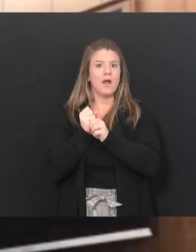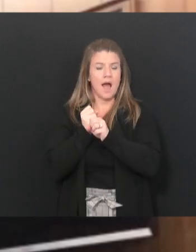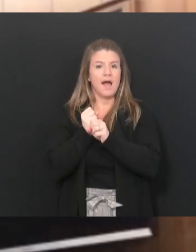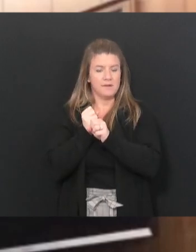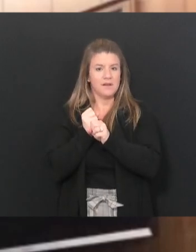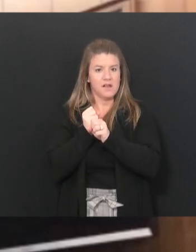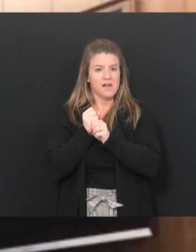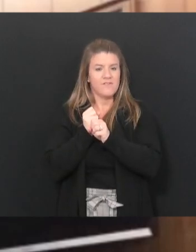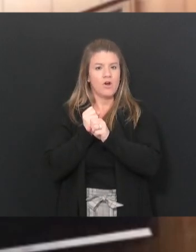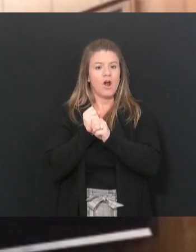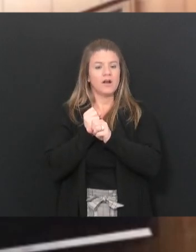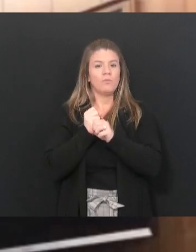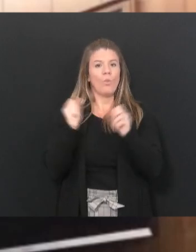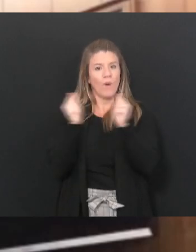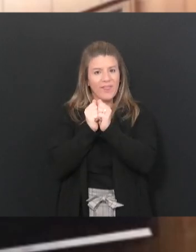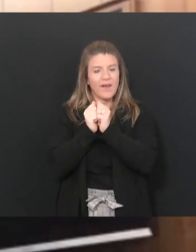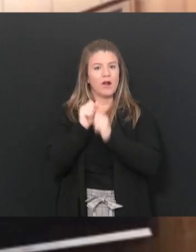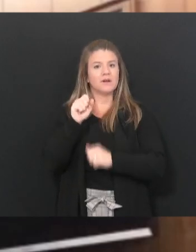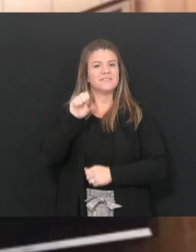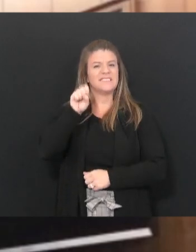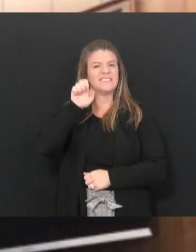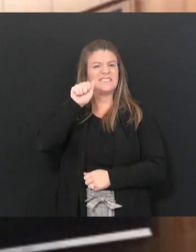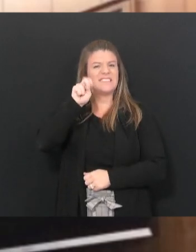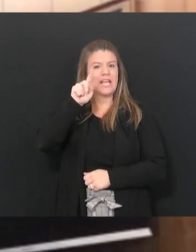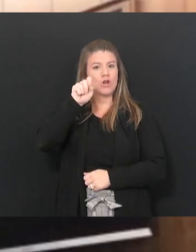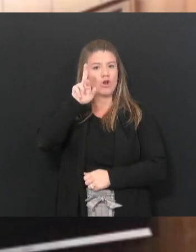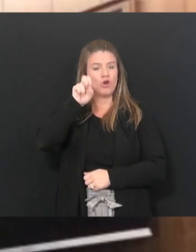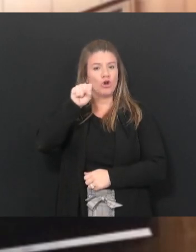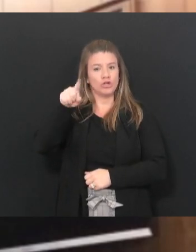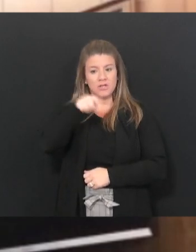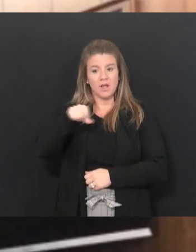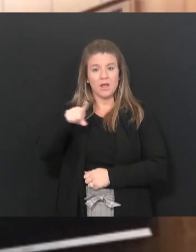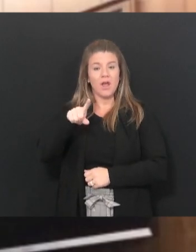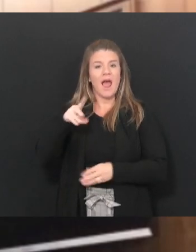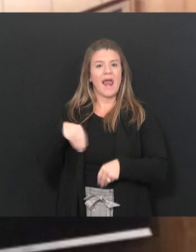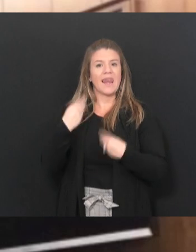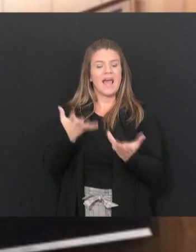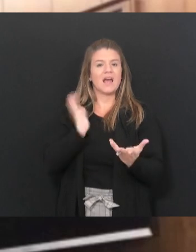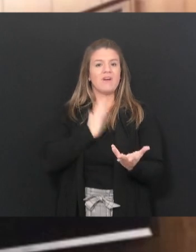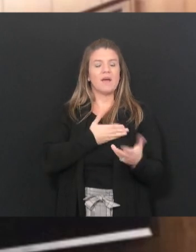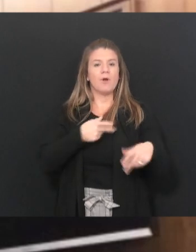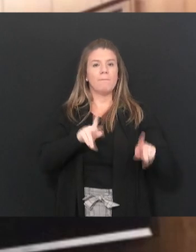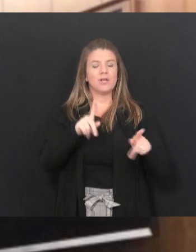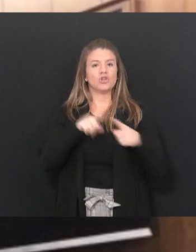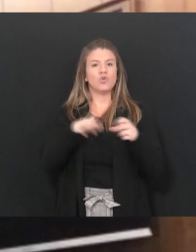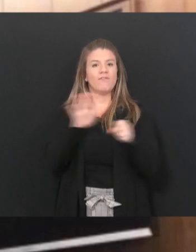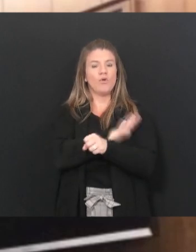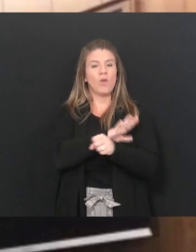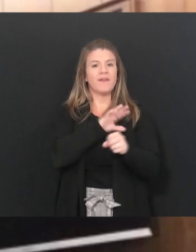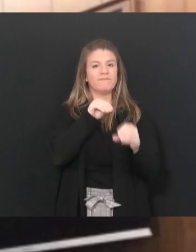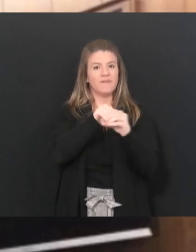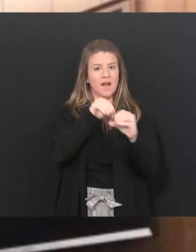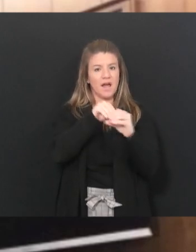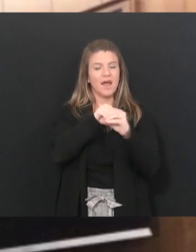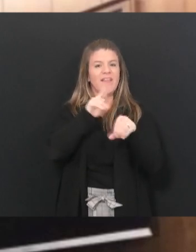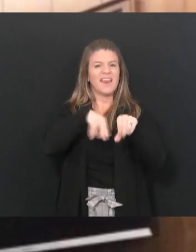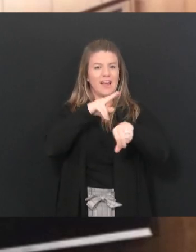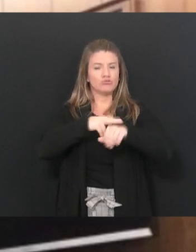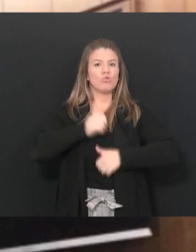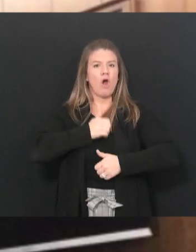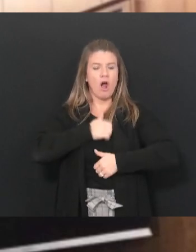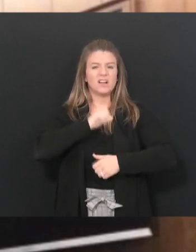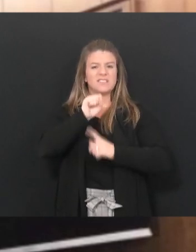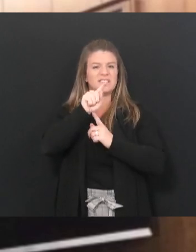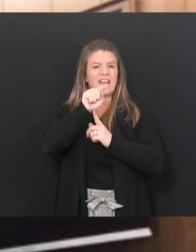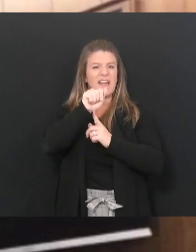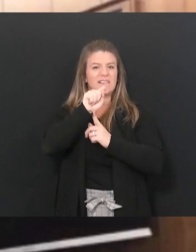2 United States senators, that allows us to fully fund the National Guard personnel in federal status. A couple of key